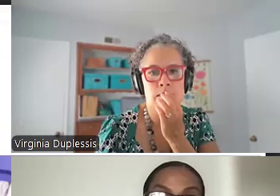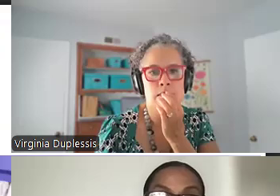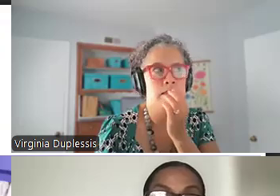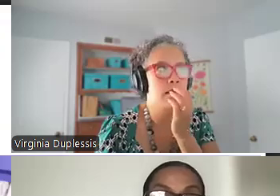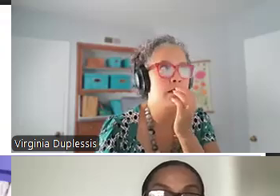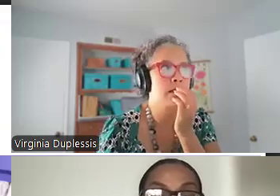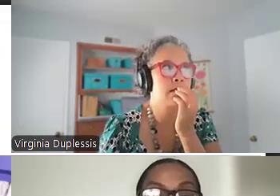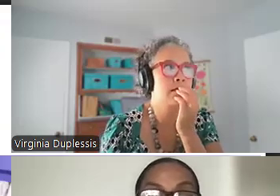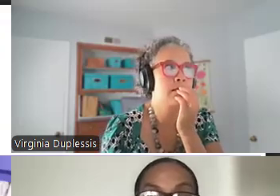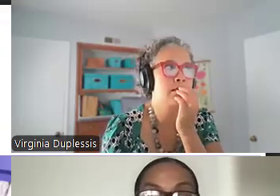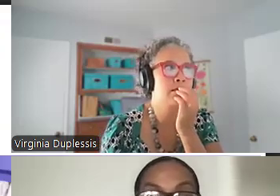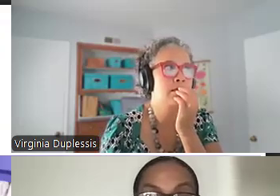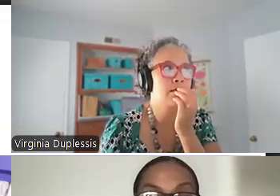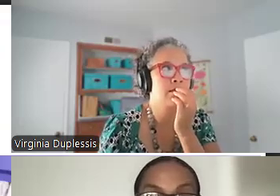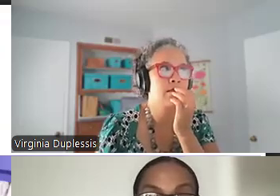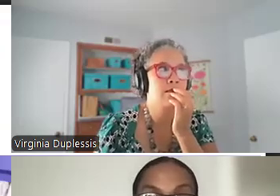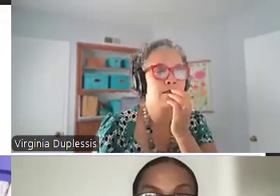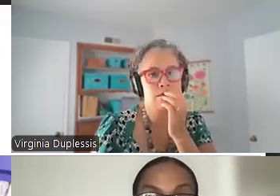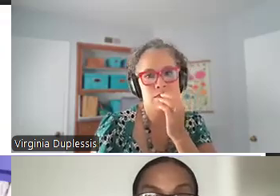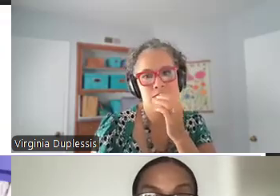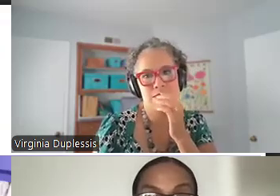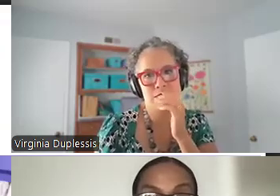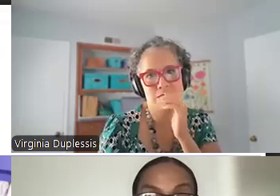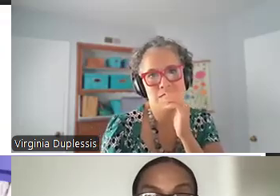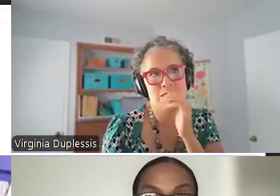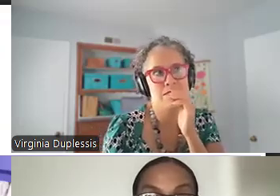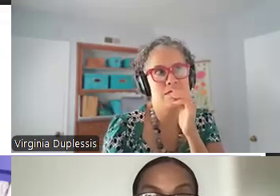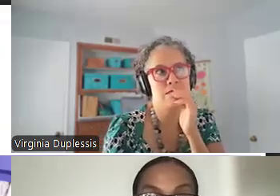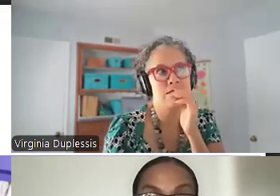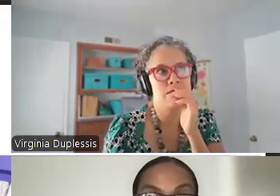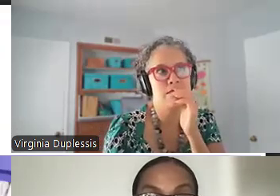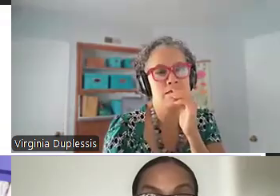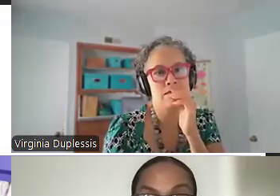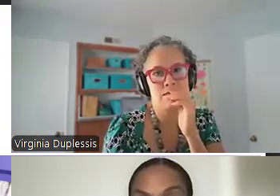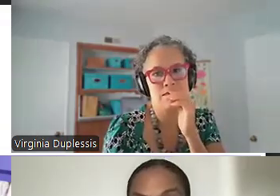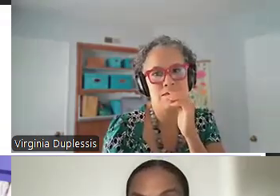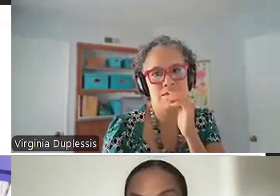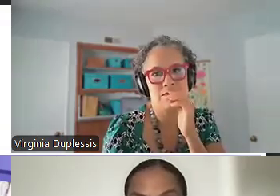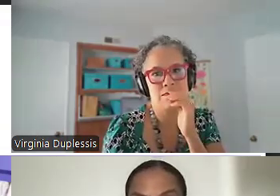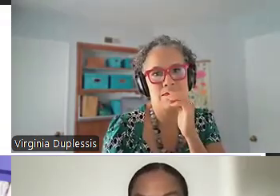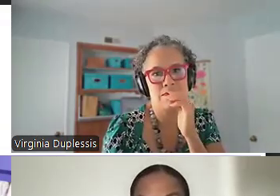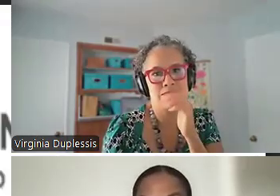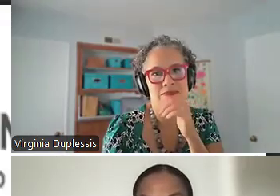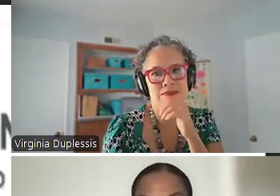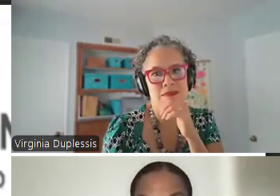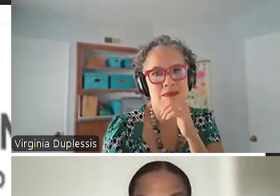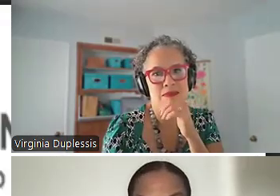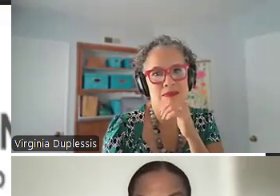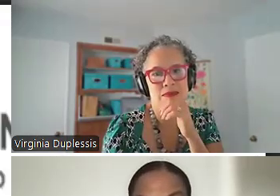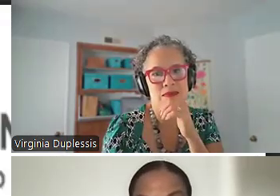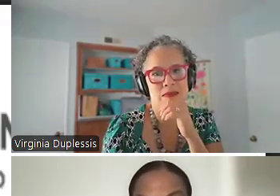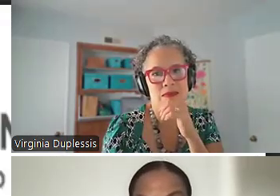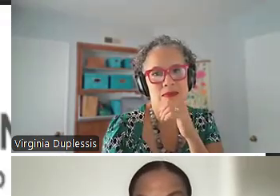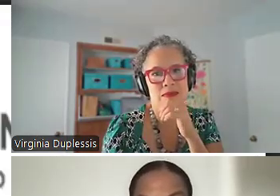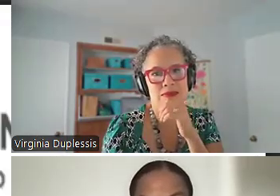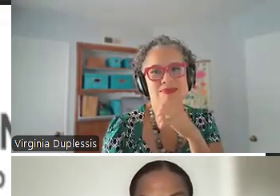towards emergency preparedness and building partnerships as well. And we can go to the next slide.